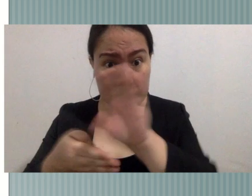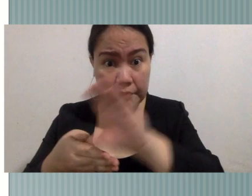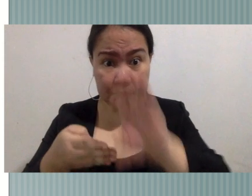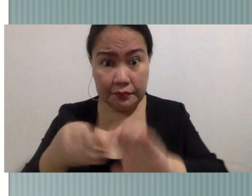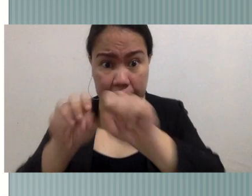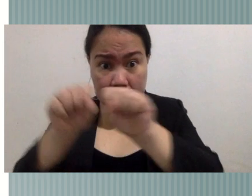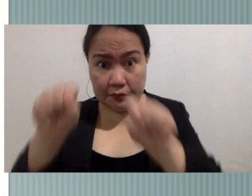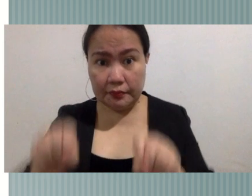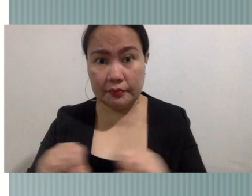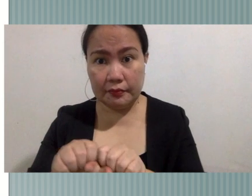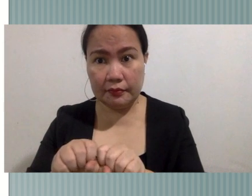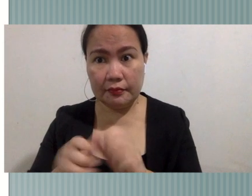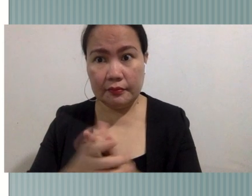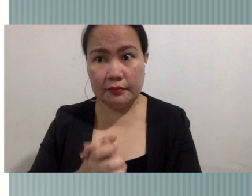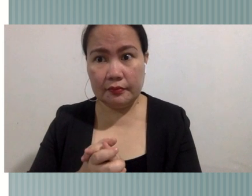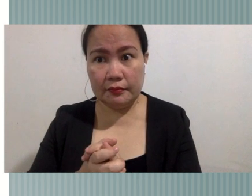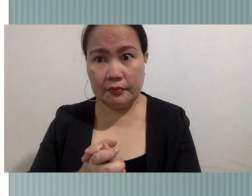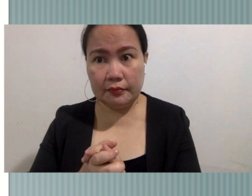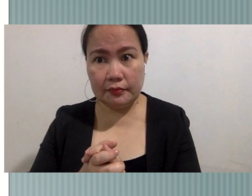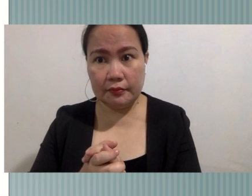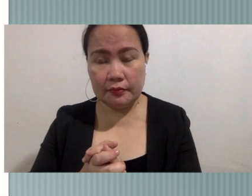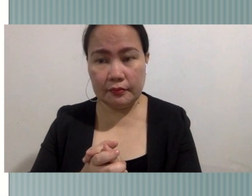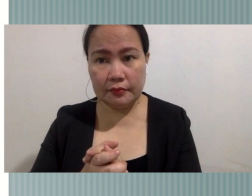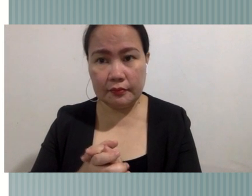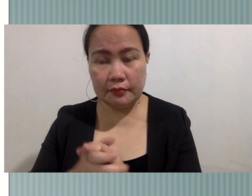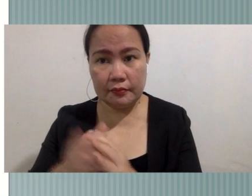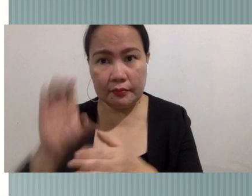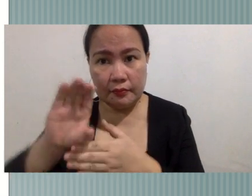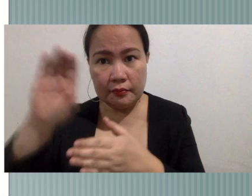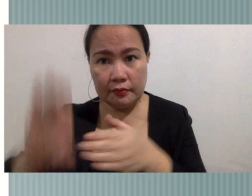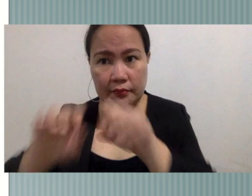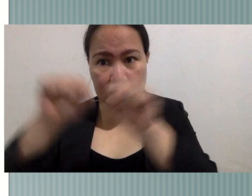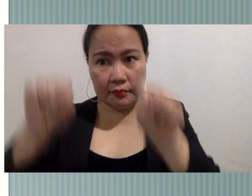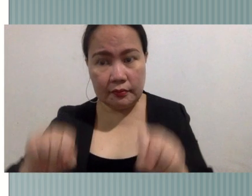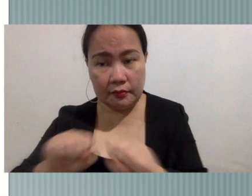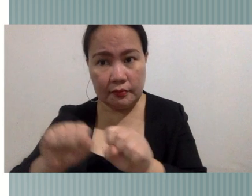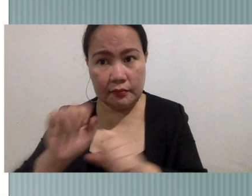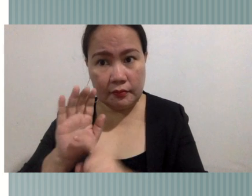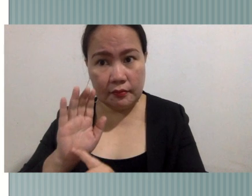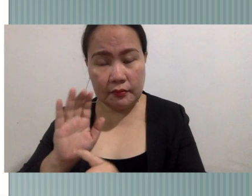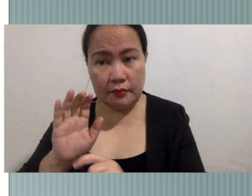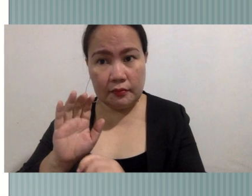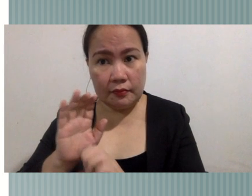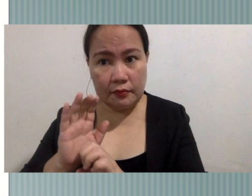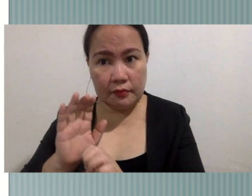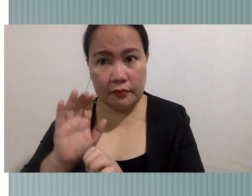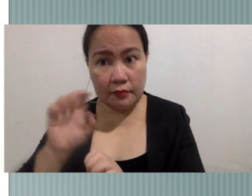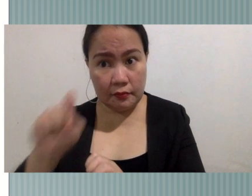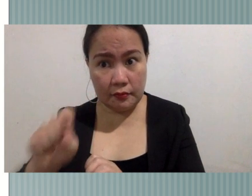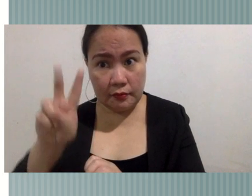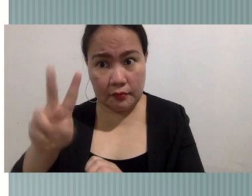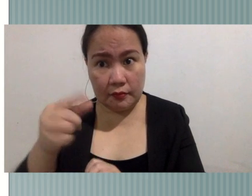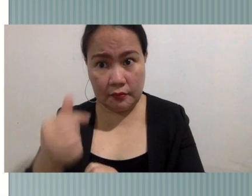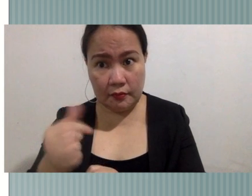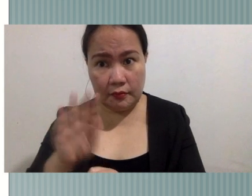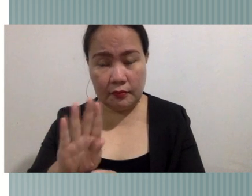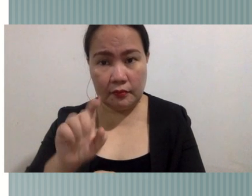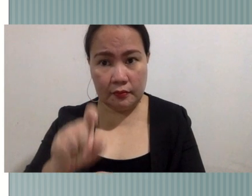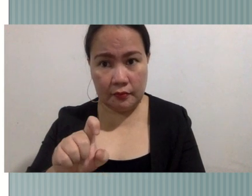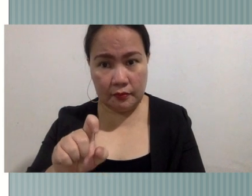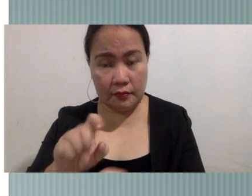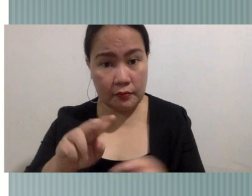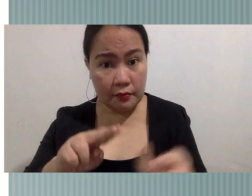Completing the square, so this is to complete the square of the expression x squared plus